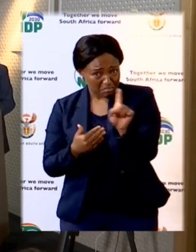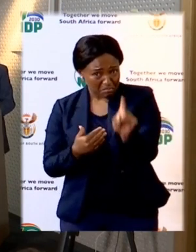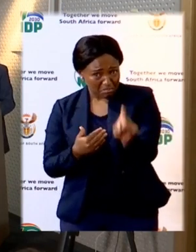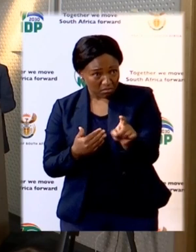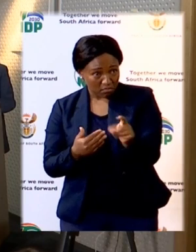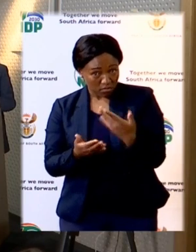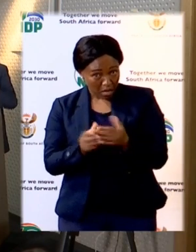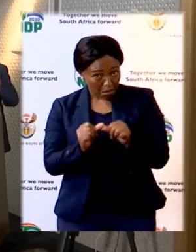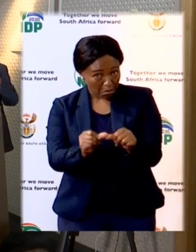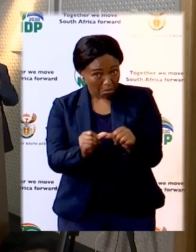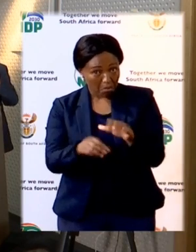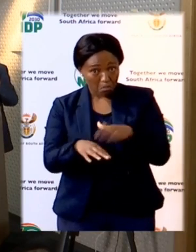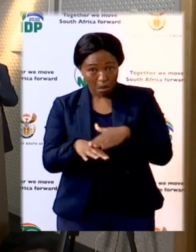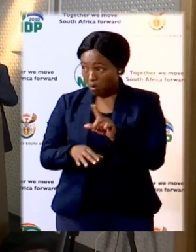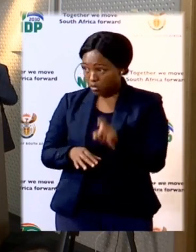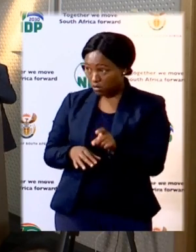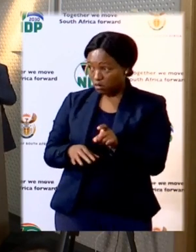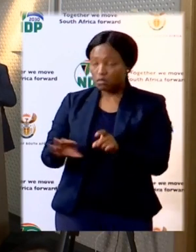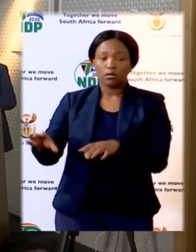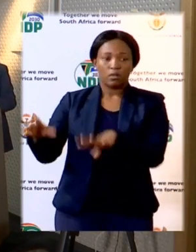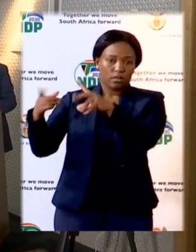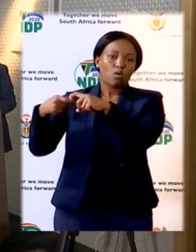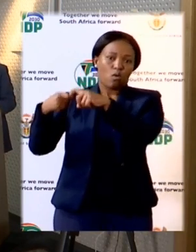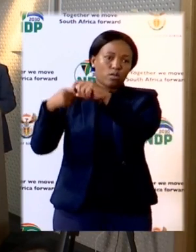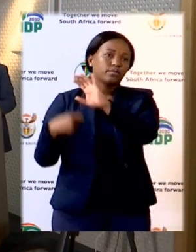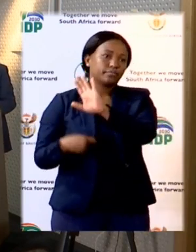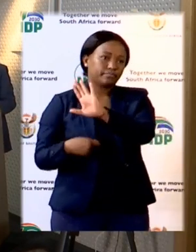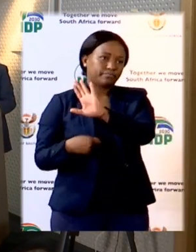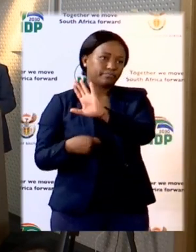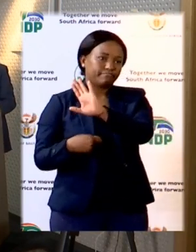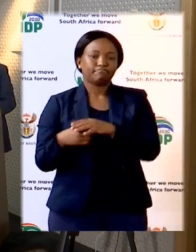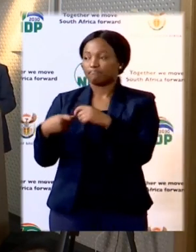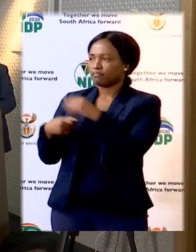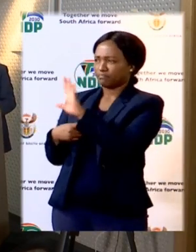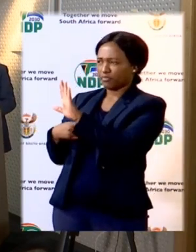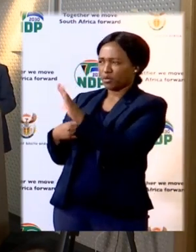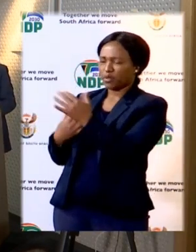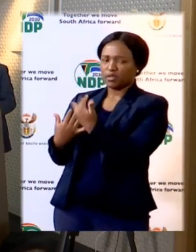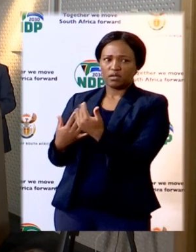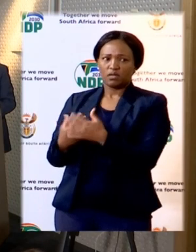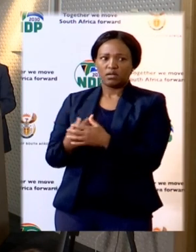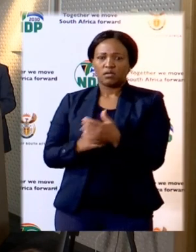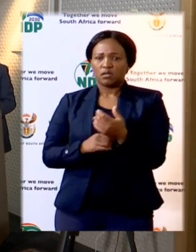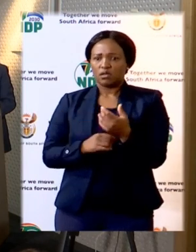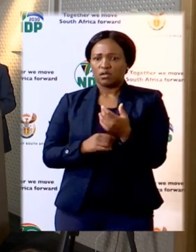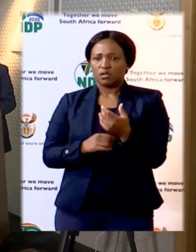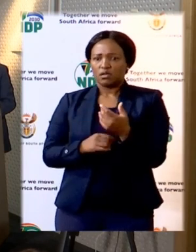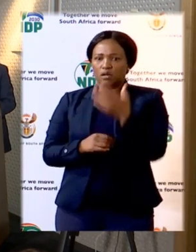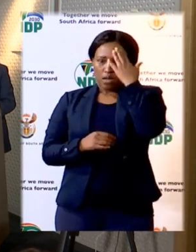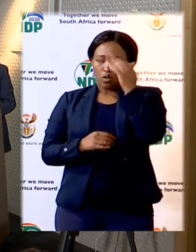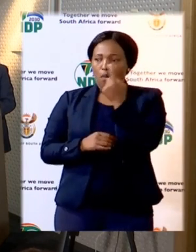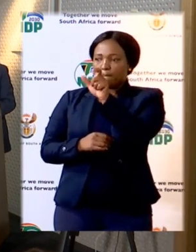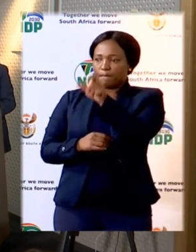I continue? Let's hold it there. I know that there is now a person who wants to ask a question from our